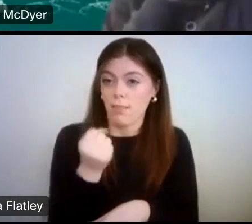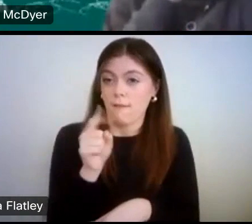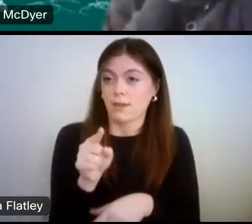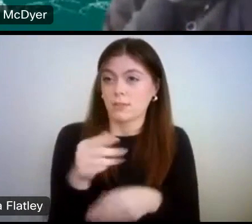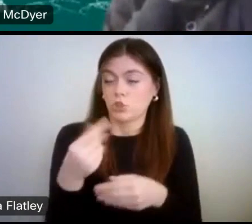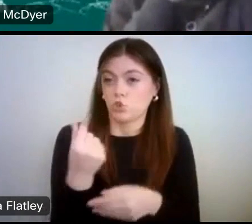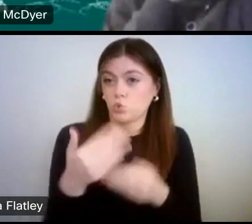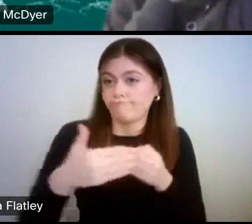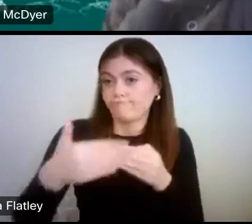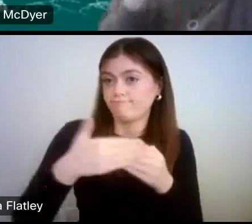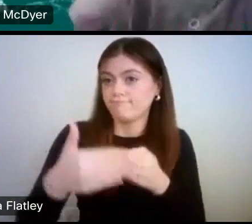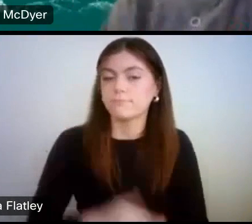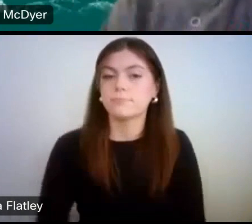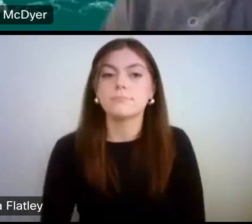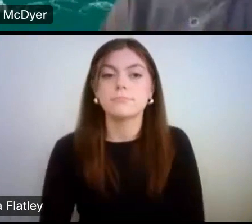well.